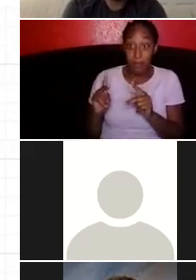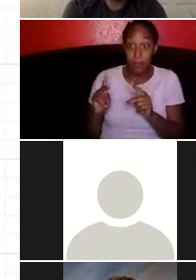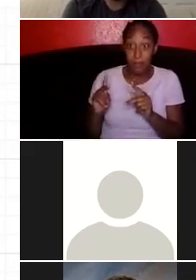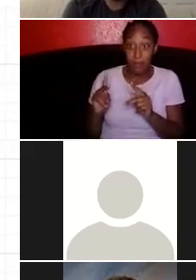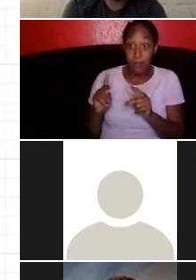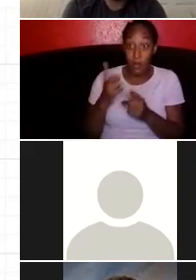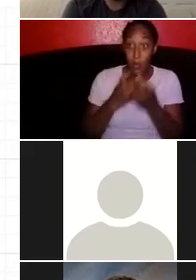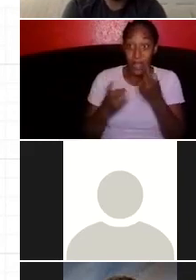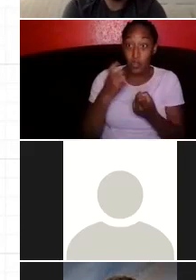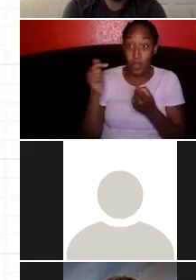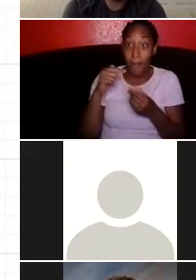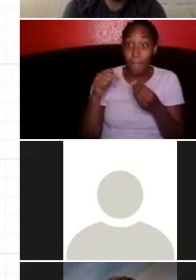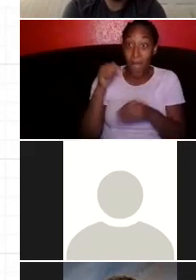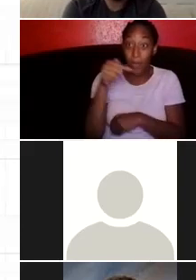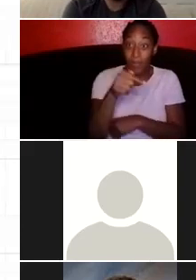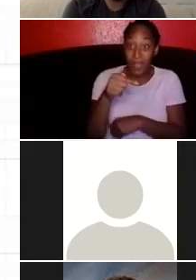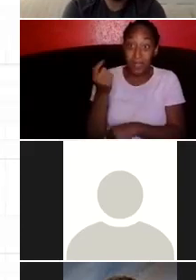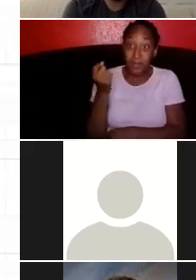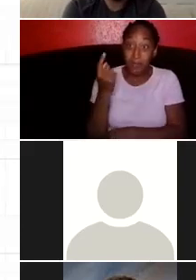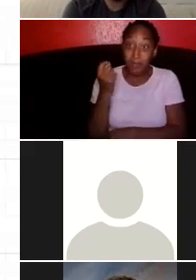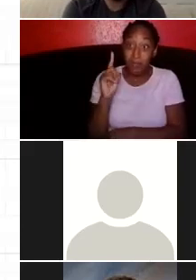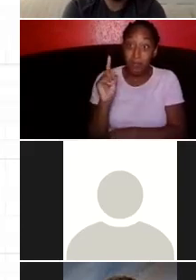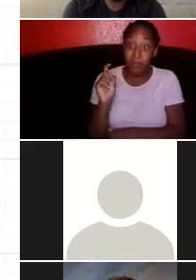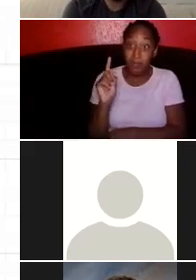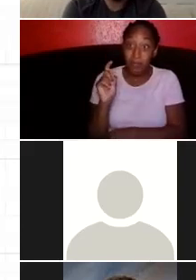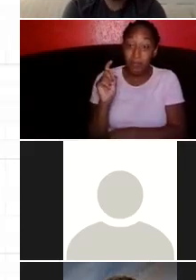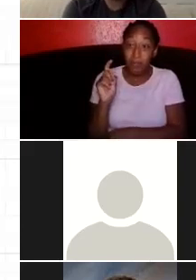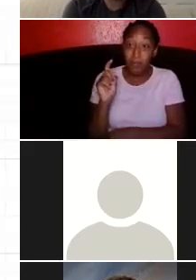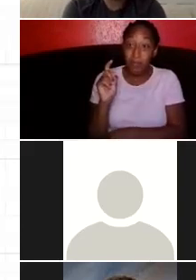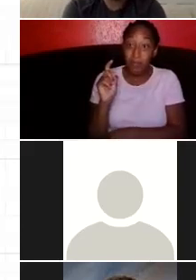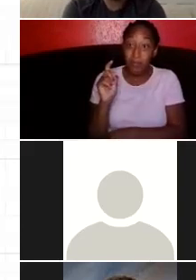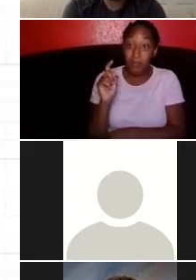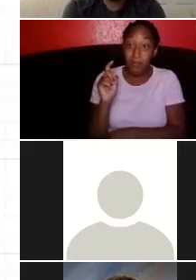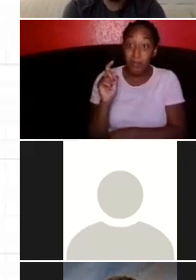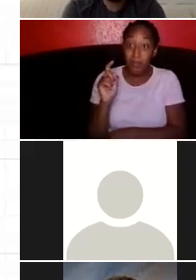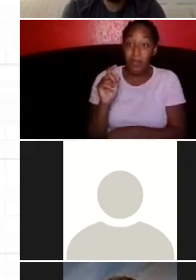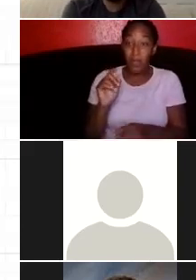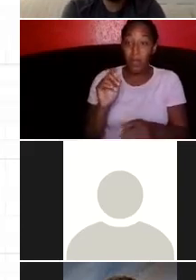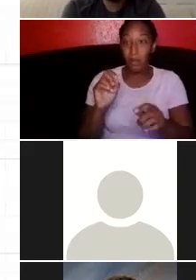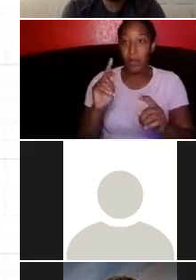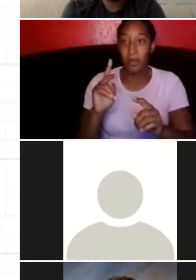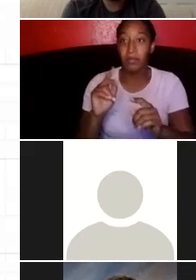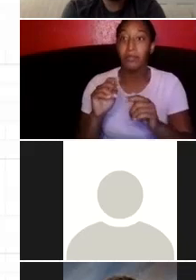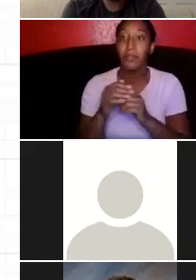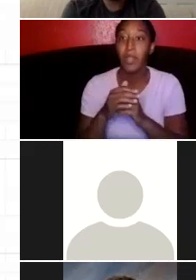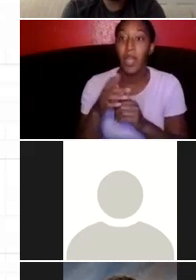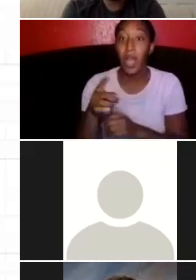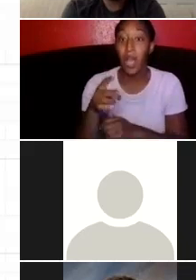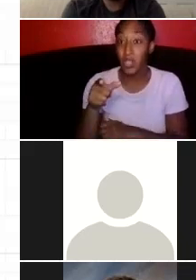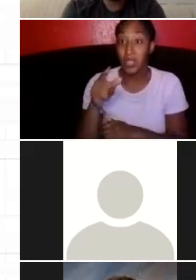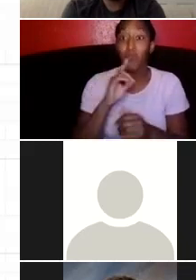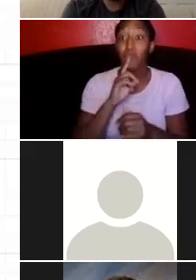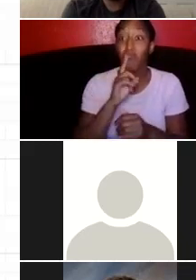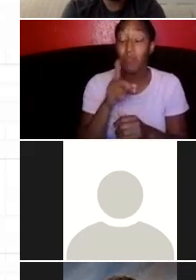Any question about that? Because, I mean, that's a pretty powerful statement. I want to make sure you understand the usefulness of that statement.